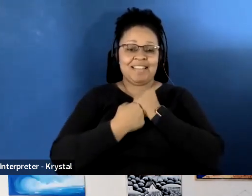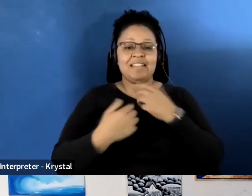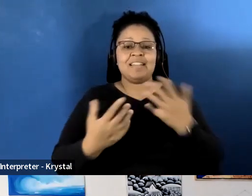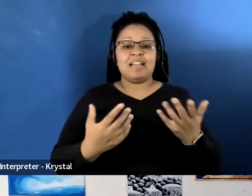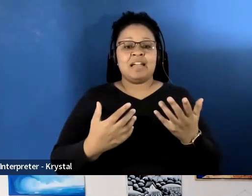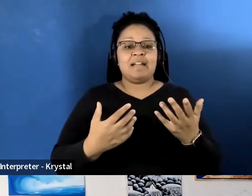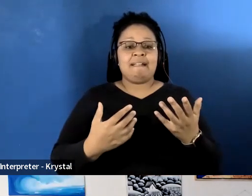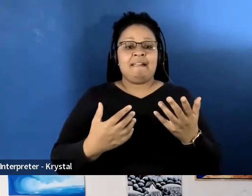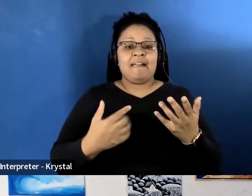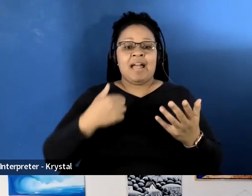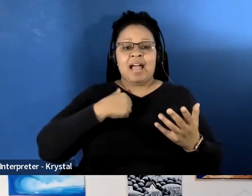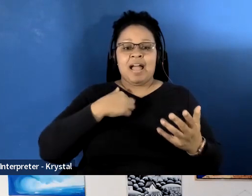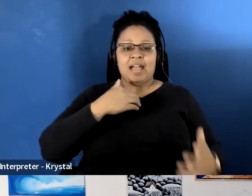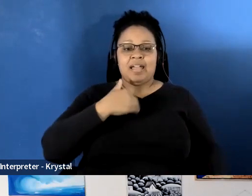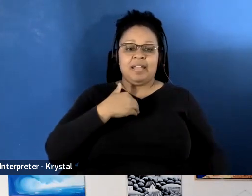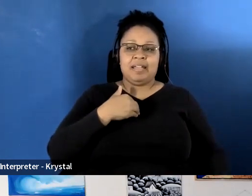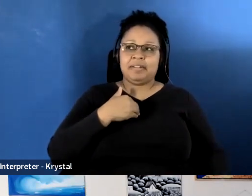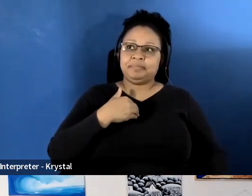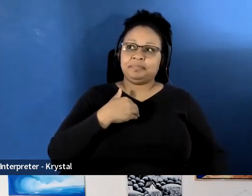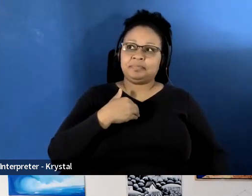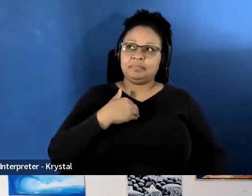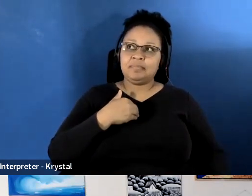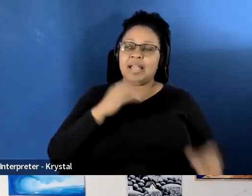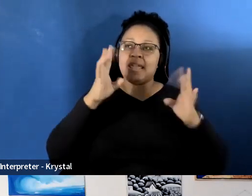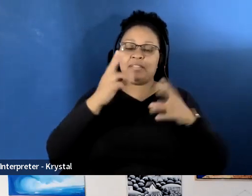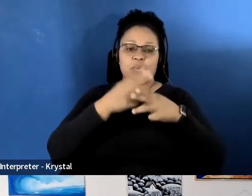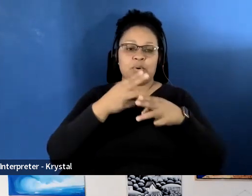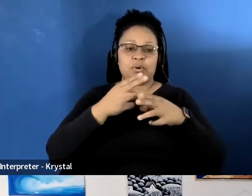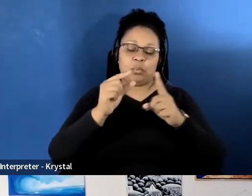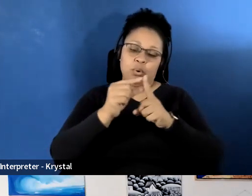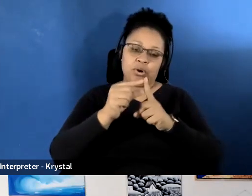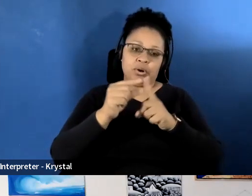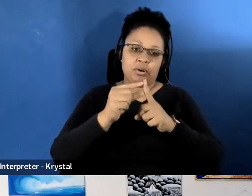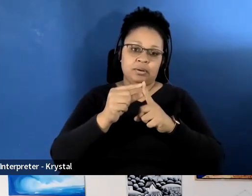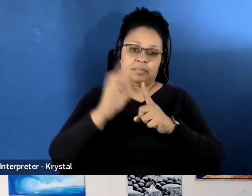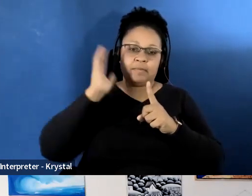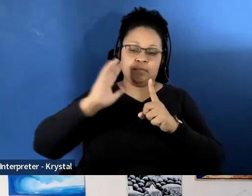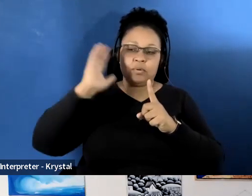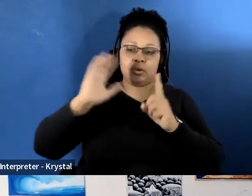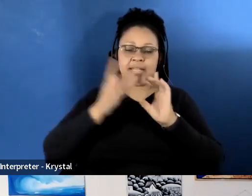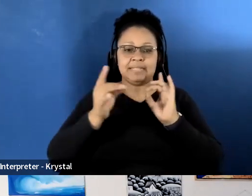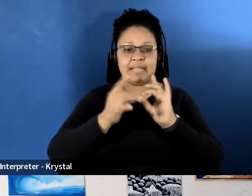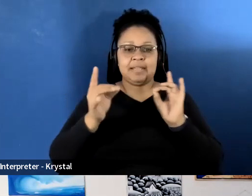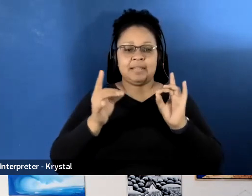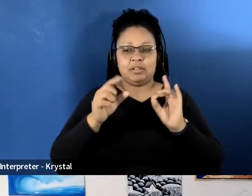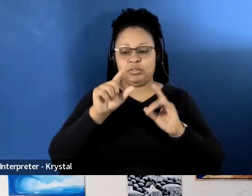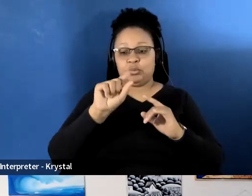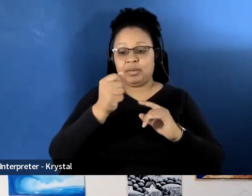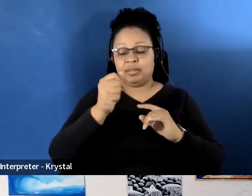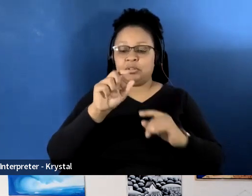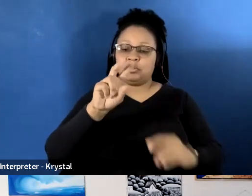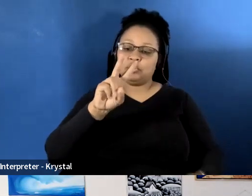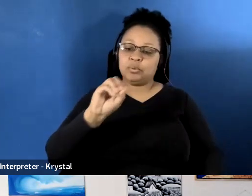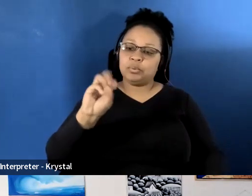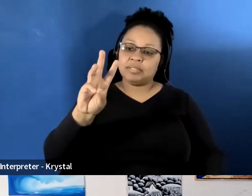I was diagnosed with, like, I don't like to use this word, but I was diagnosed with what they used to call in 2006